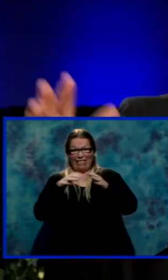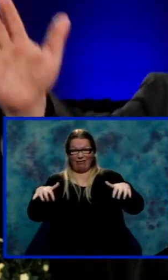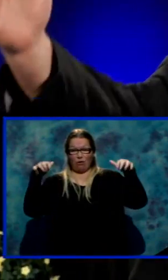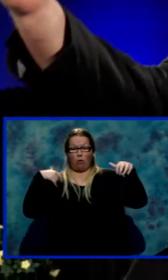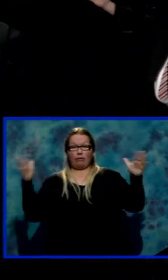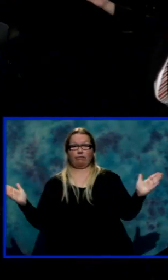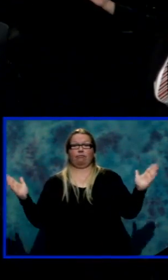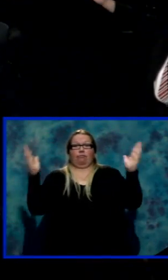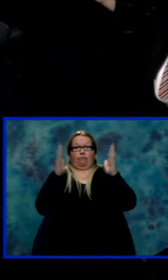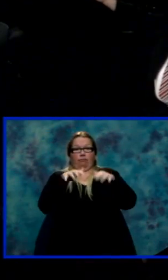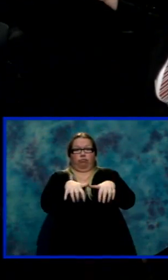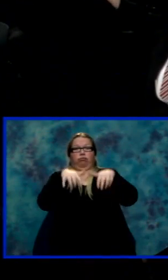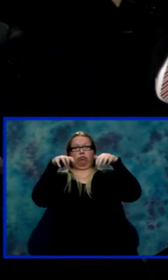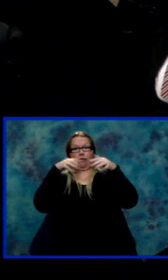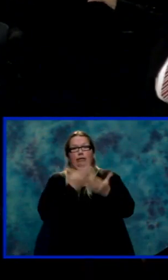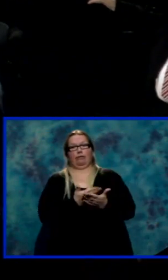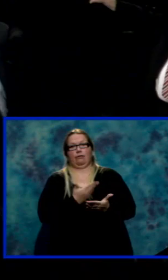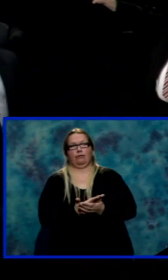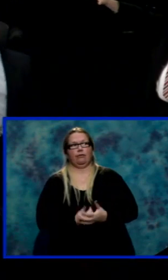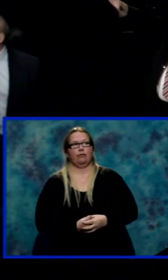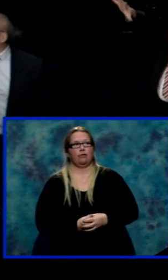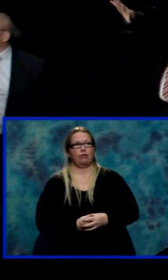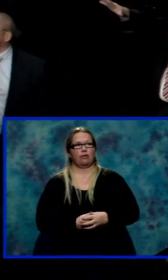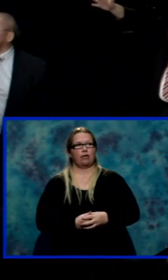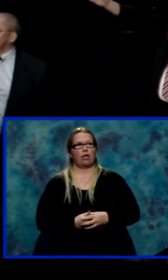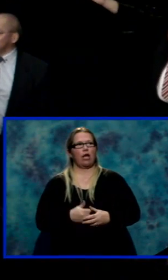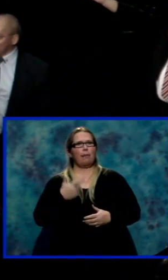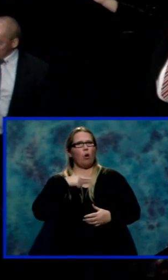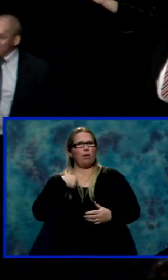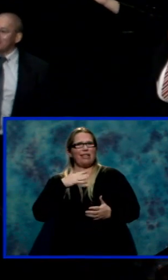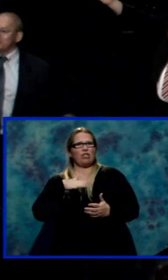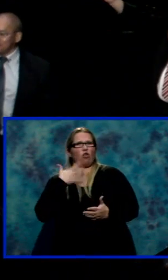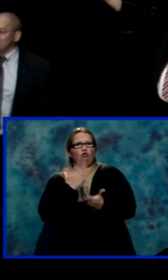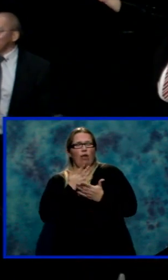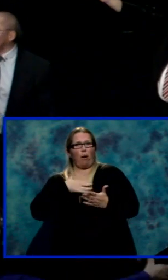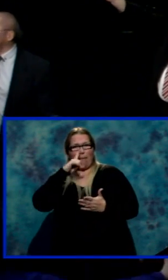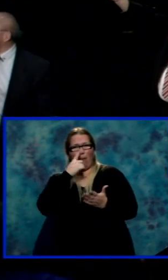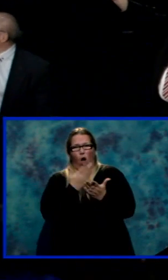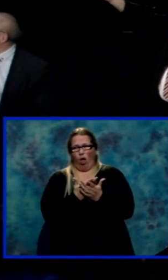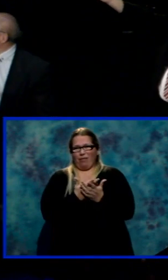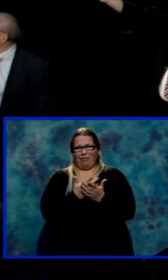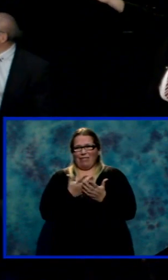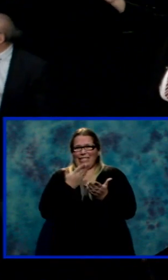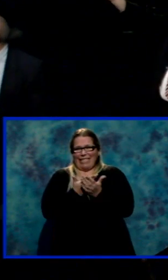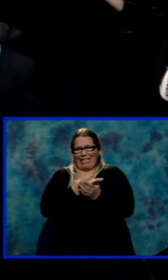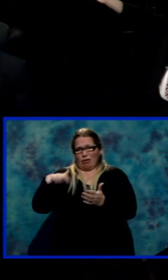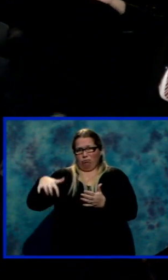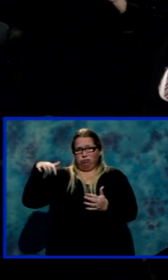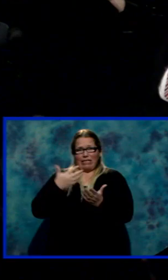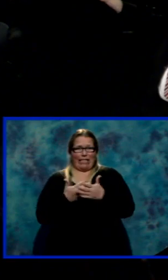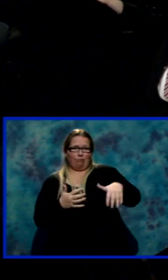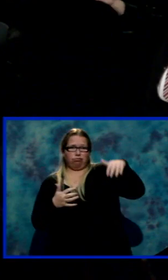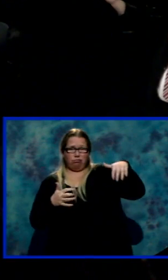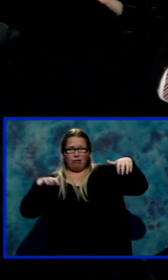We need everybody. We don't really want anyone on the outside because those coming in are going to need seats on the